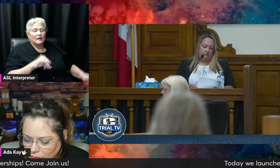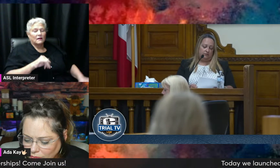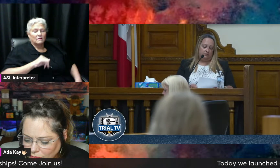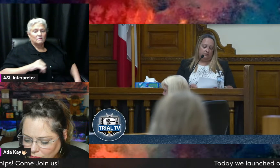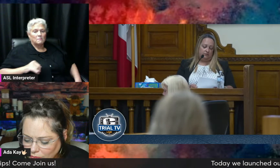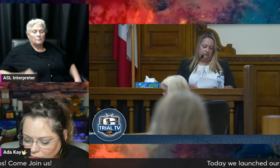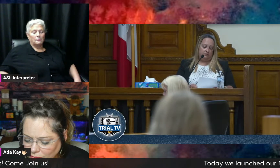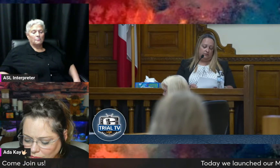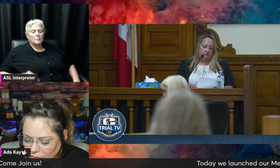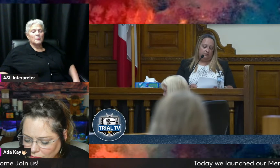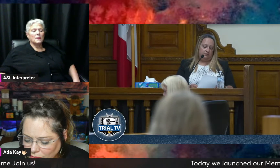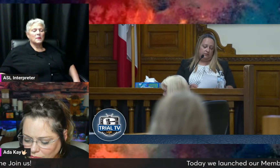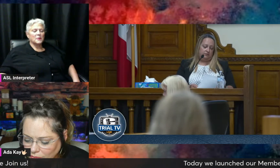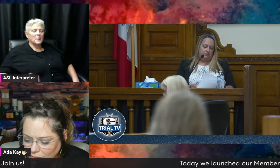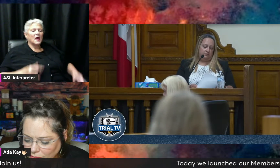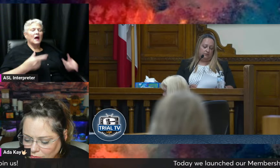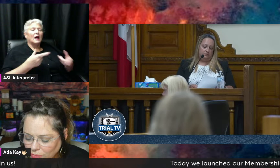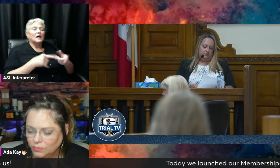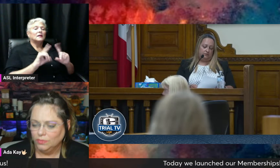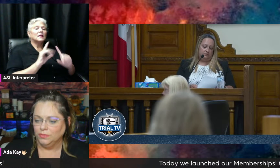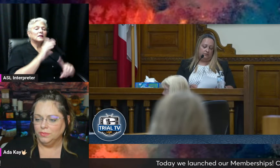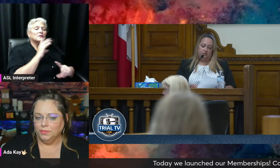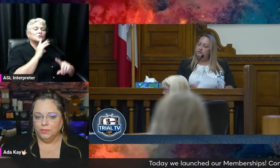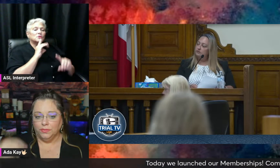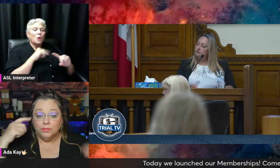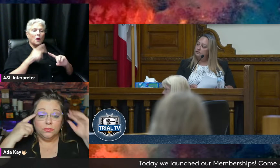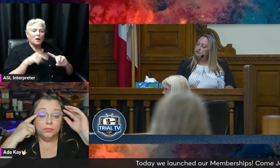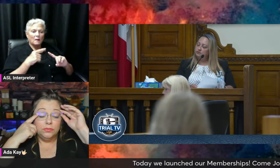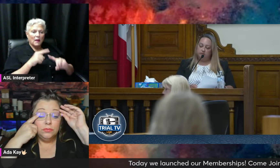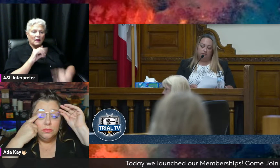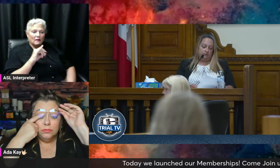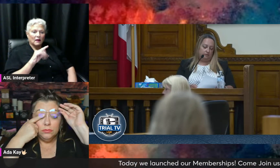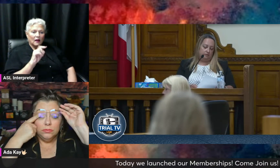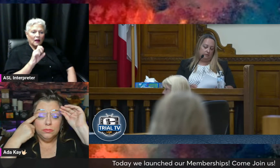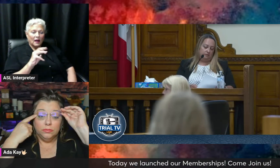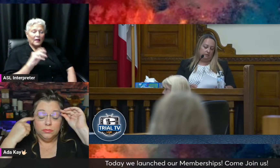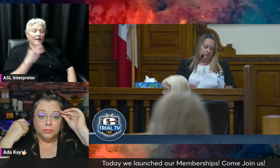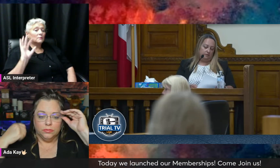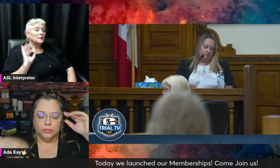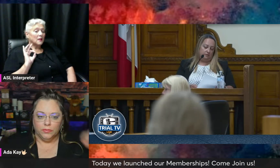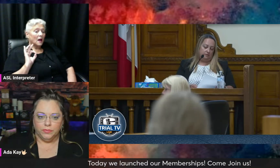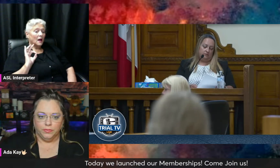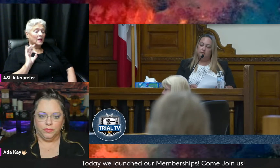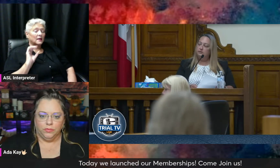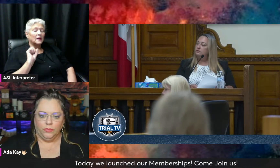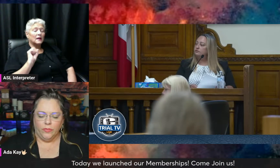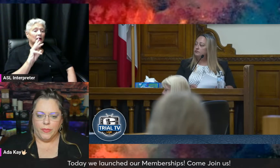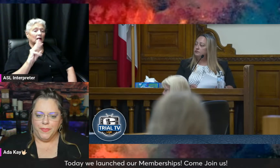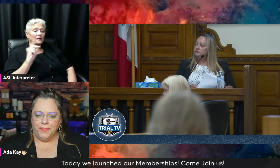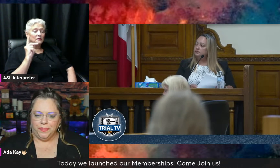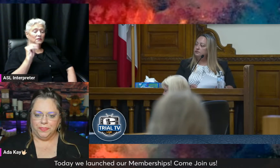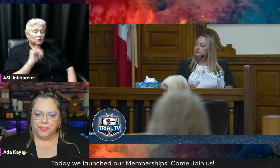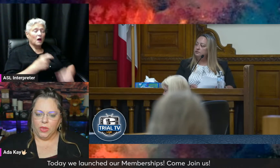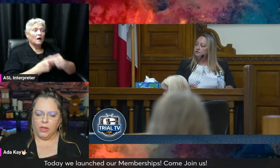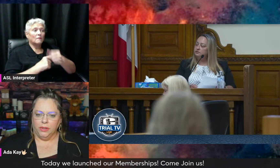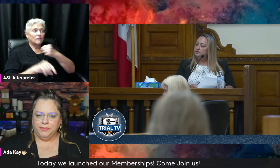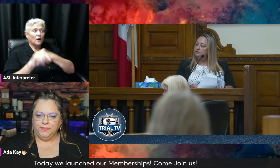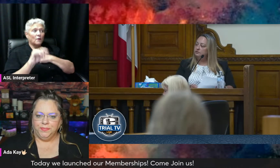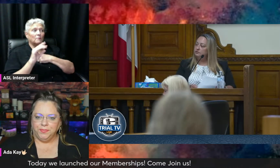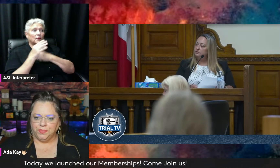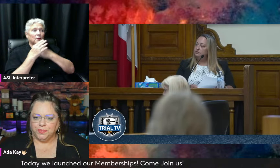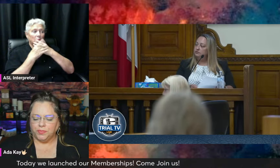Let's talk about item 9, which is the swab from a possible blood stain in the bathroom sink.